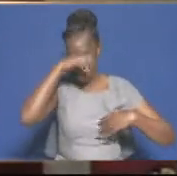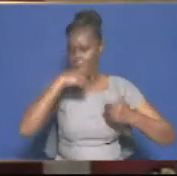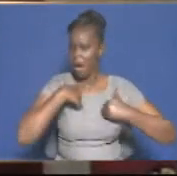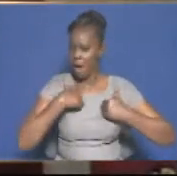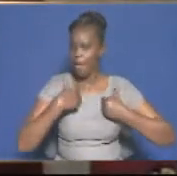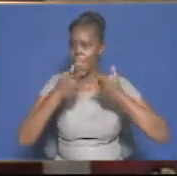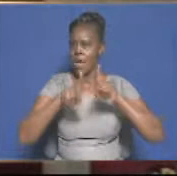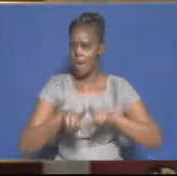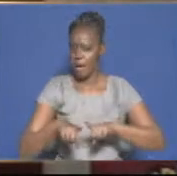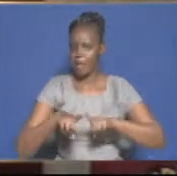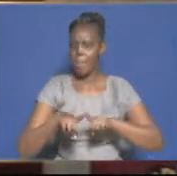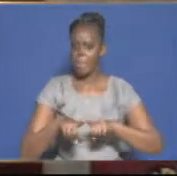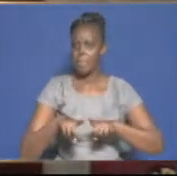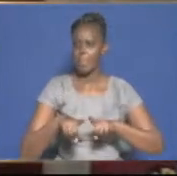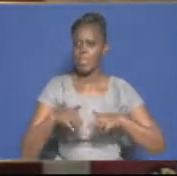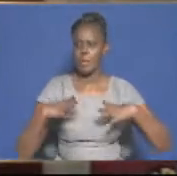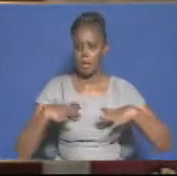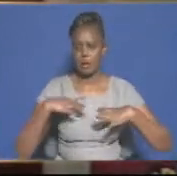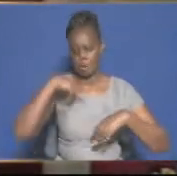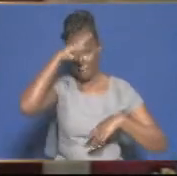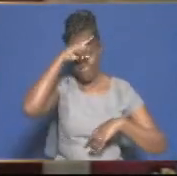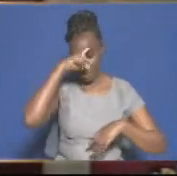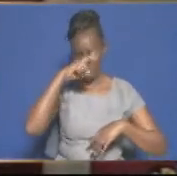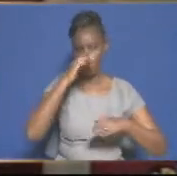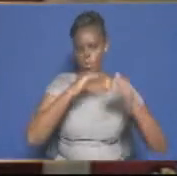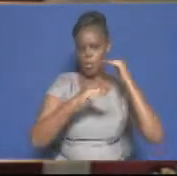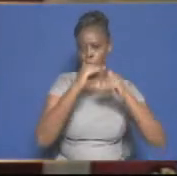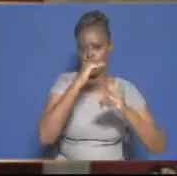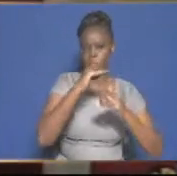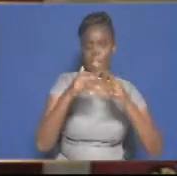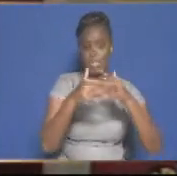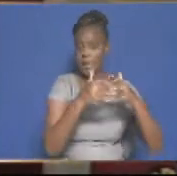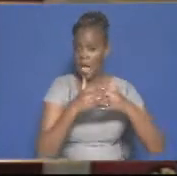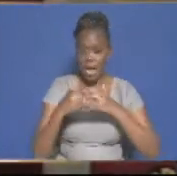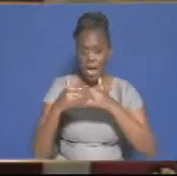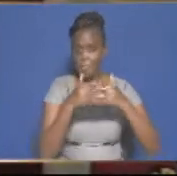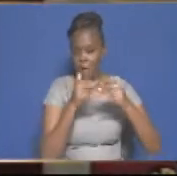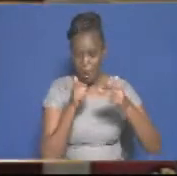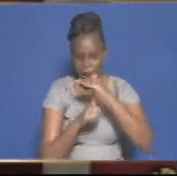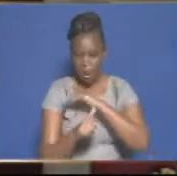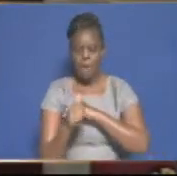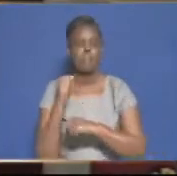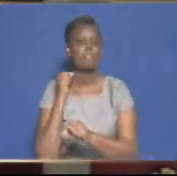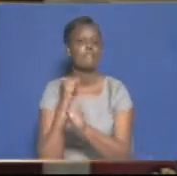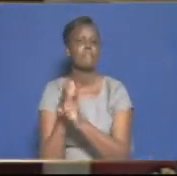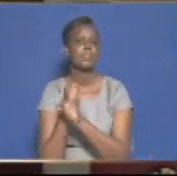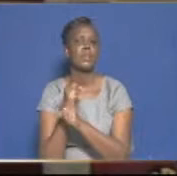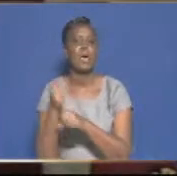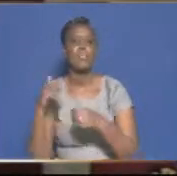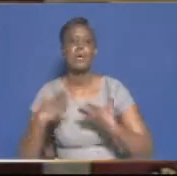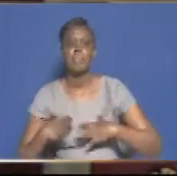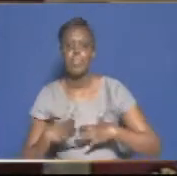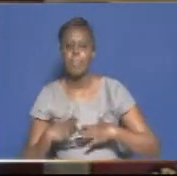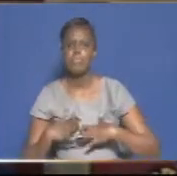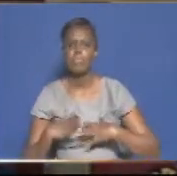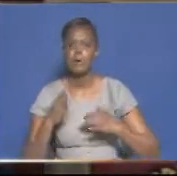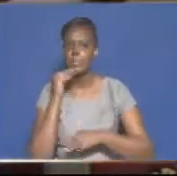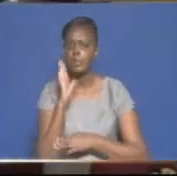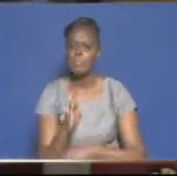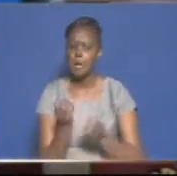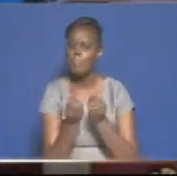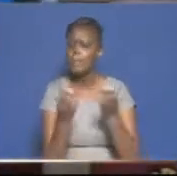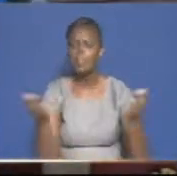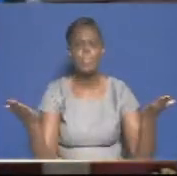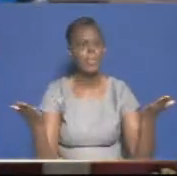happen to be an Ivy League graduate from Columbia University, USA, courtesy of the efforts of other people. And Mr. Speaker, many of us,